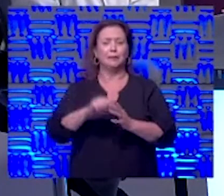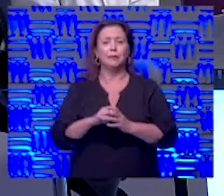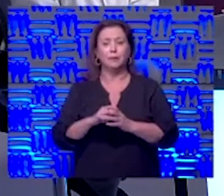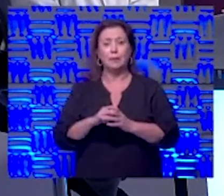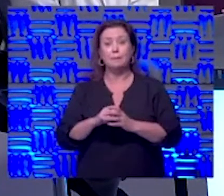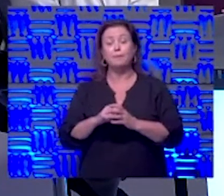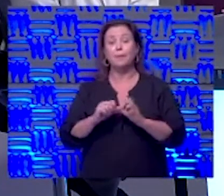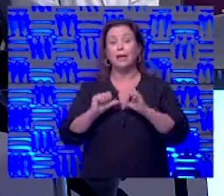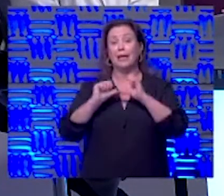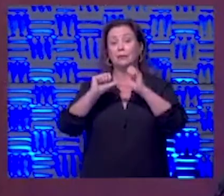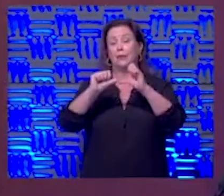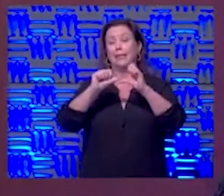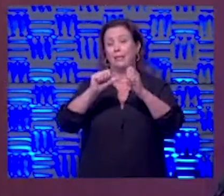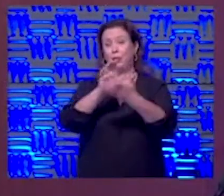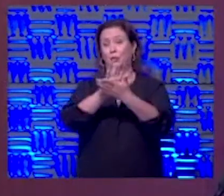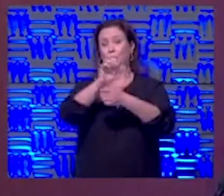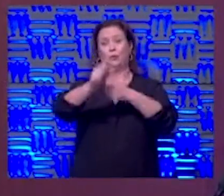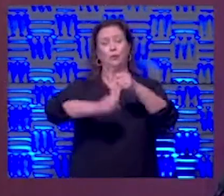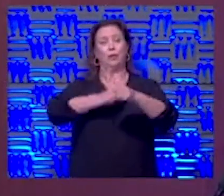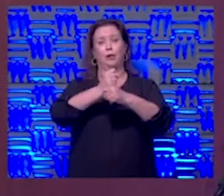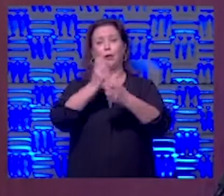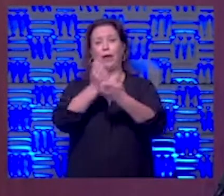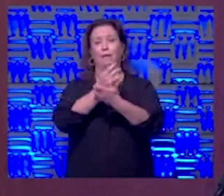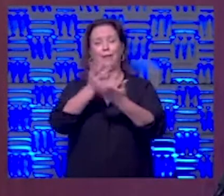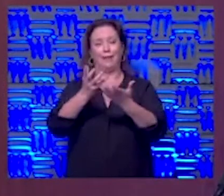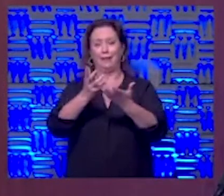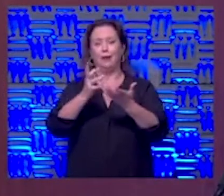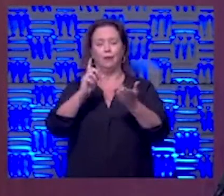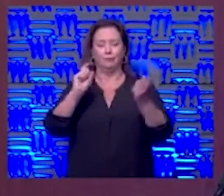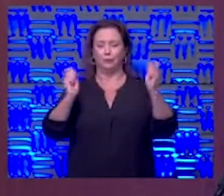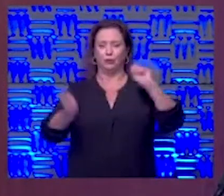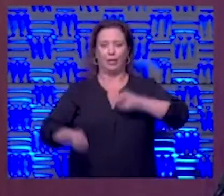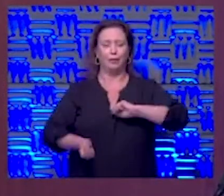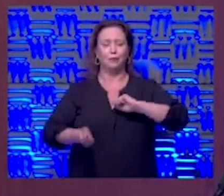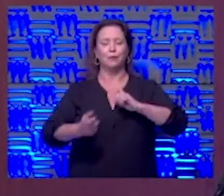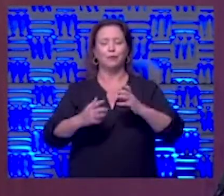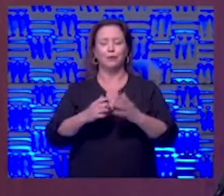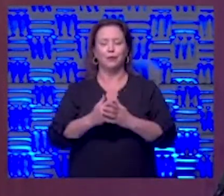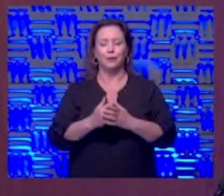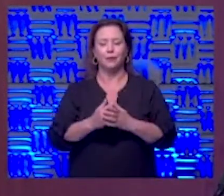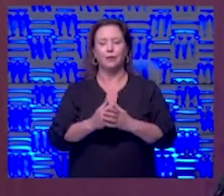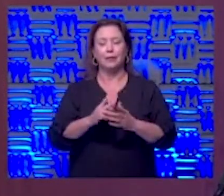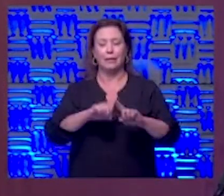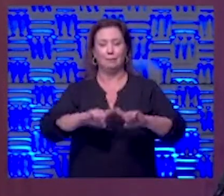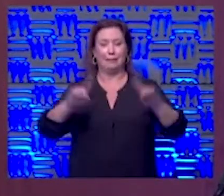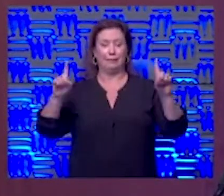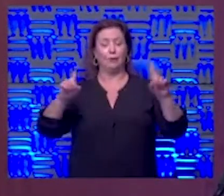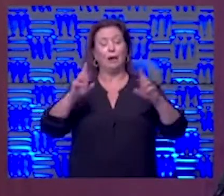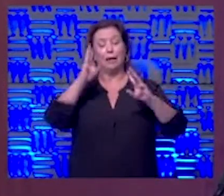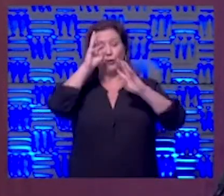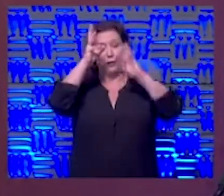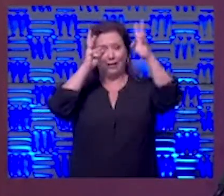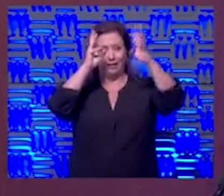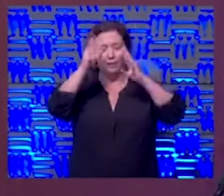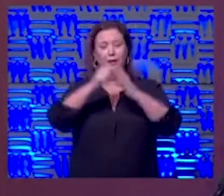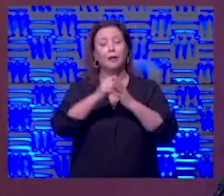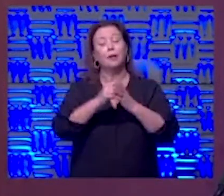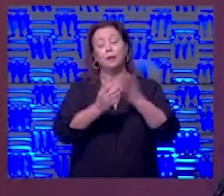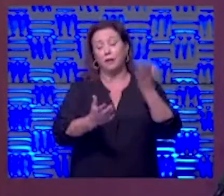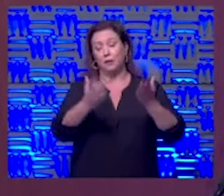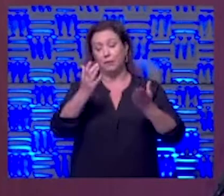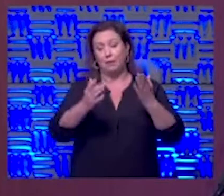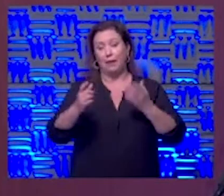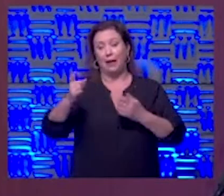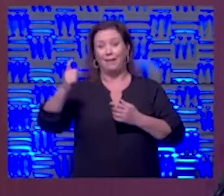move forward into the school year, everything is going to get creative. Yep. And some of that creativity may mean having